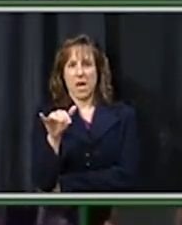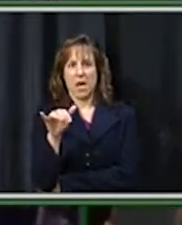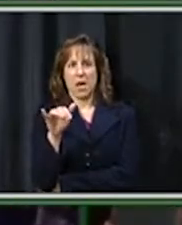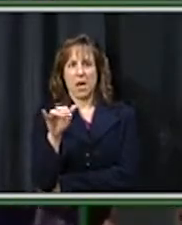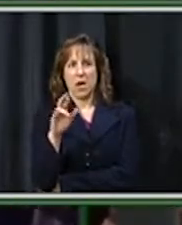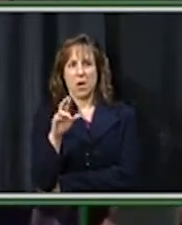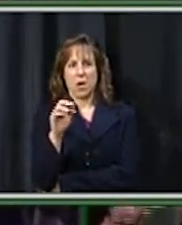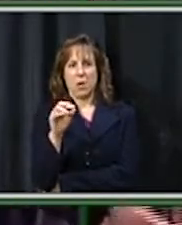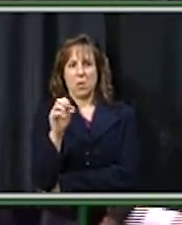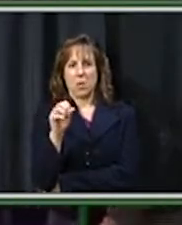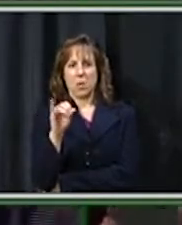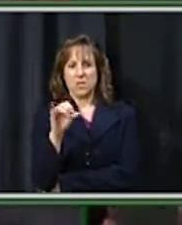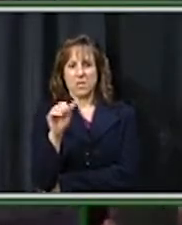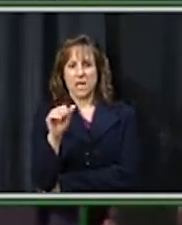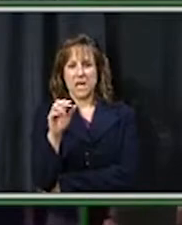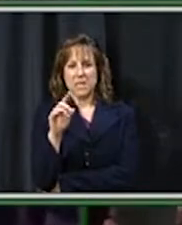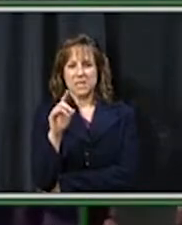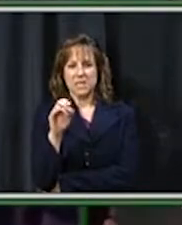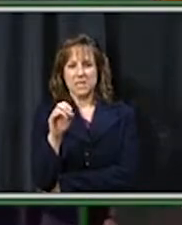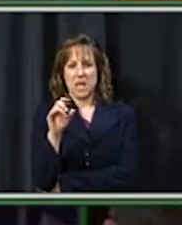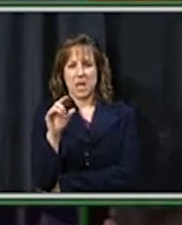Lucia De La Torre.